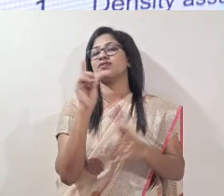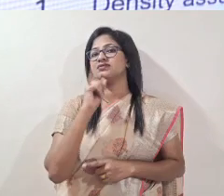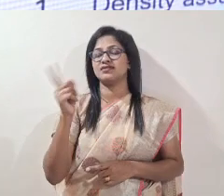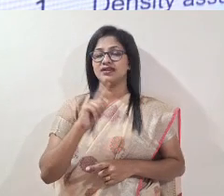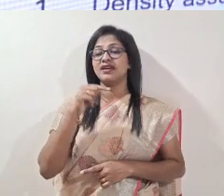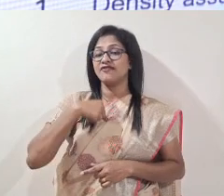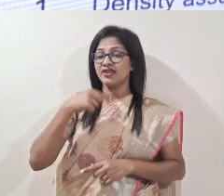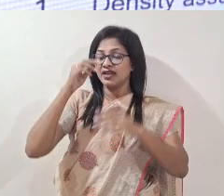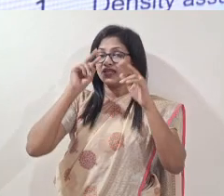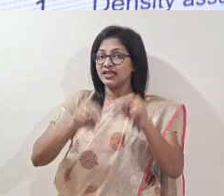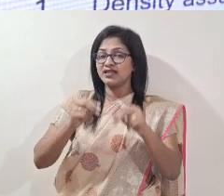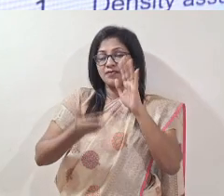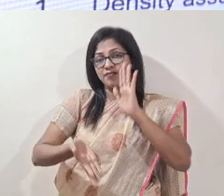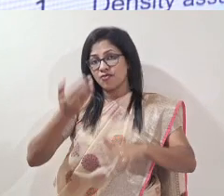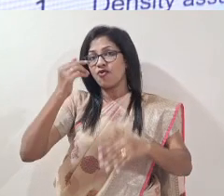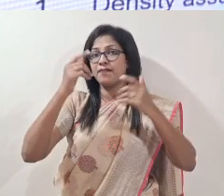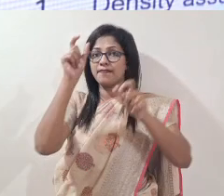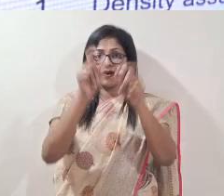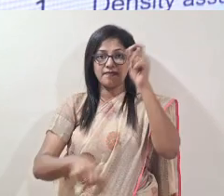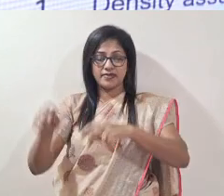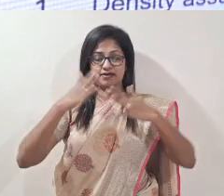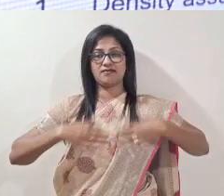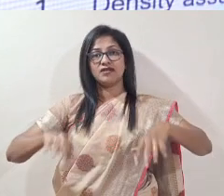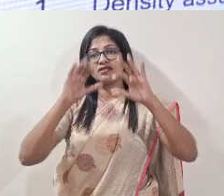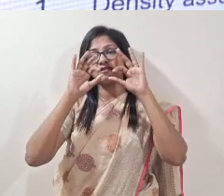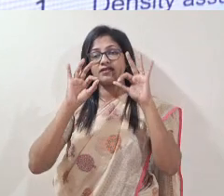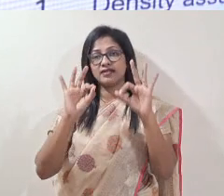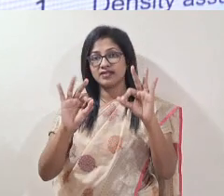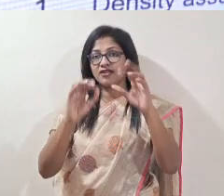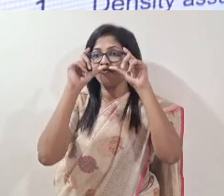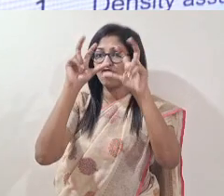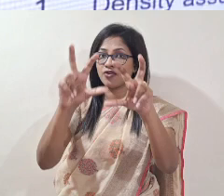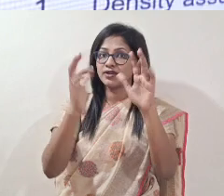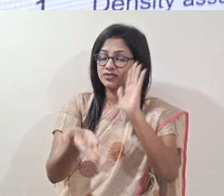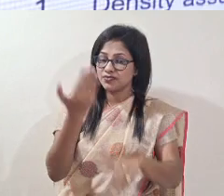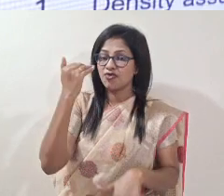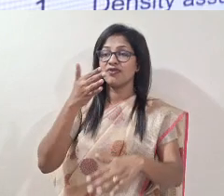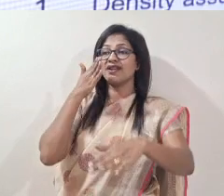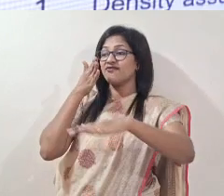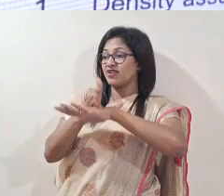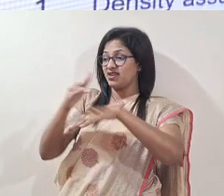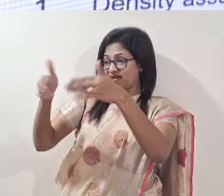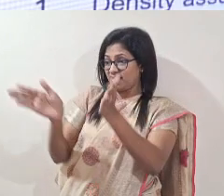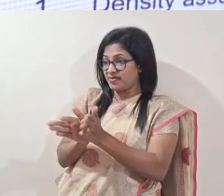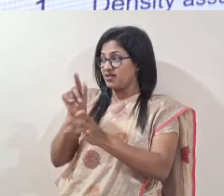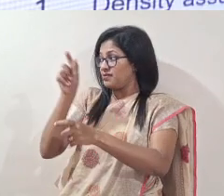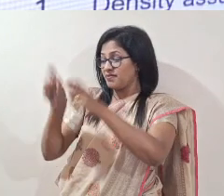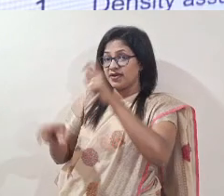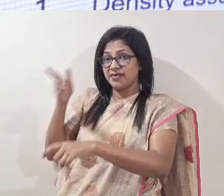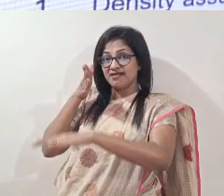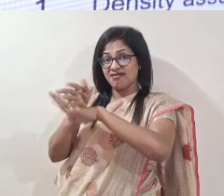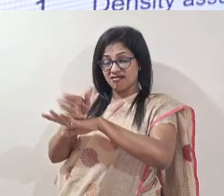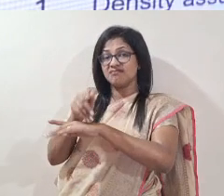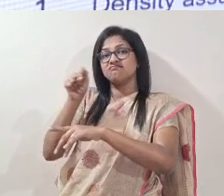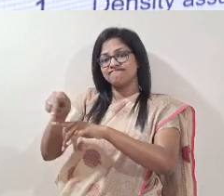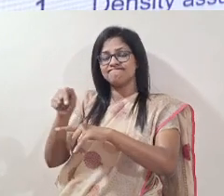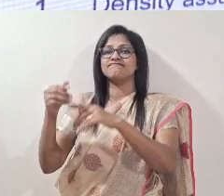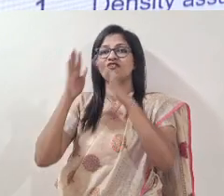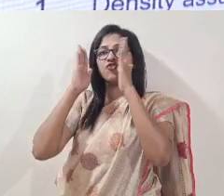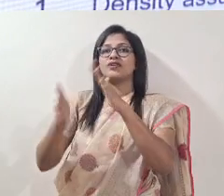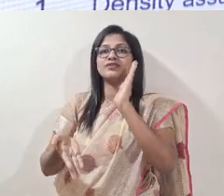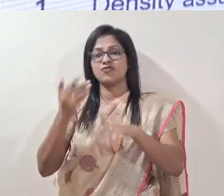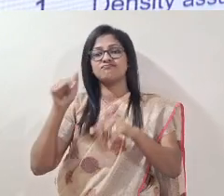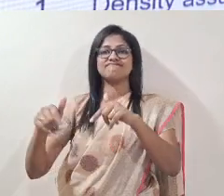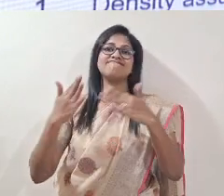focus on. We need to focus more on public health, we need to focus on vulnerable population, and that's what is our